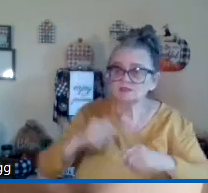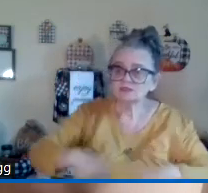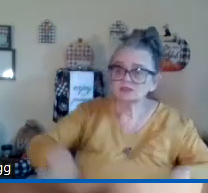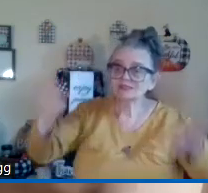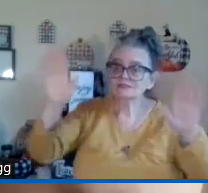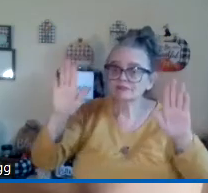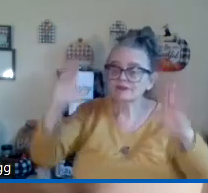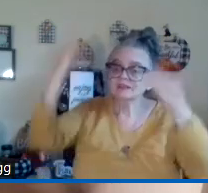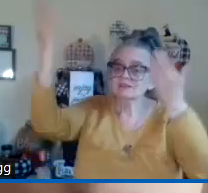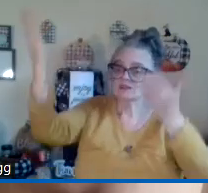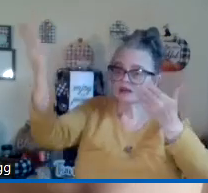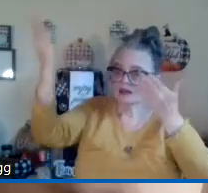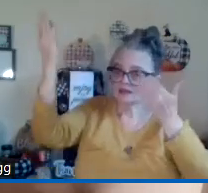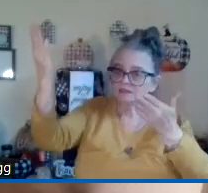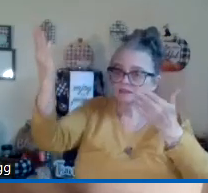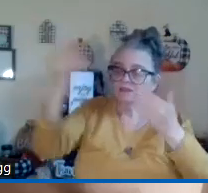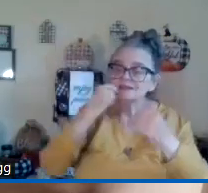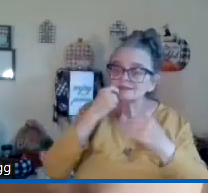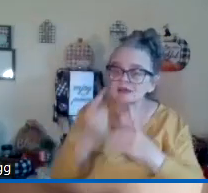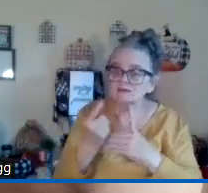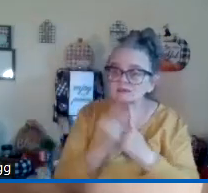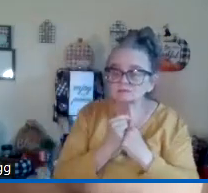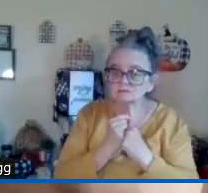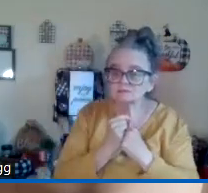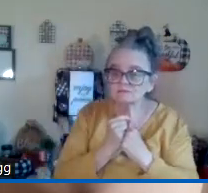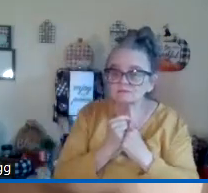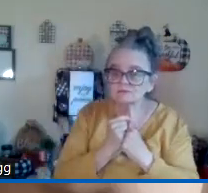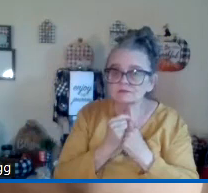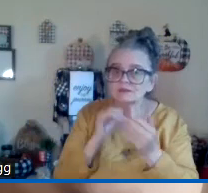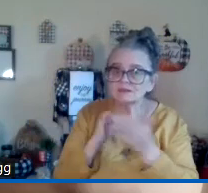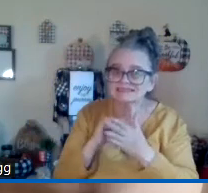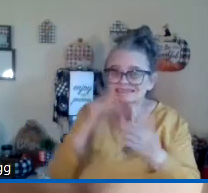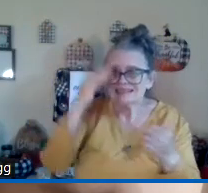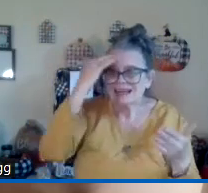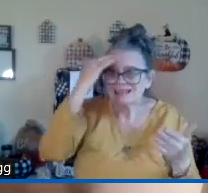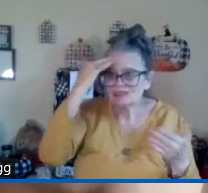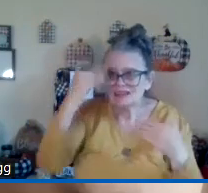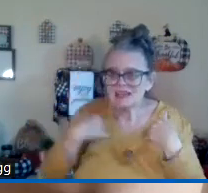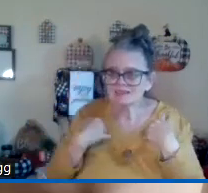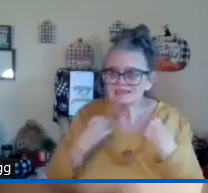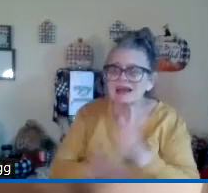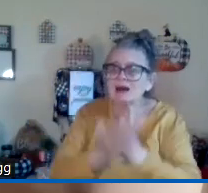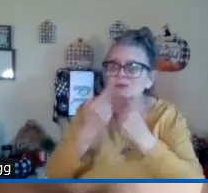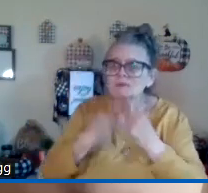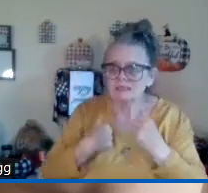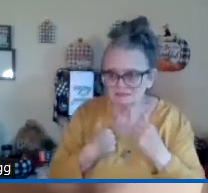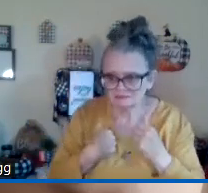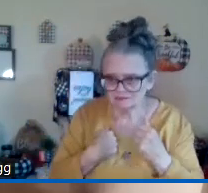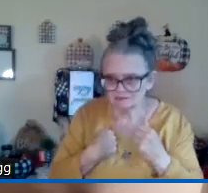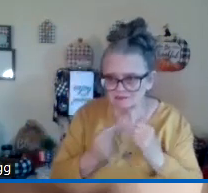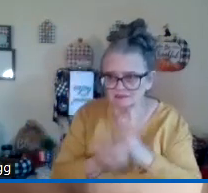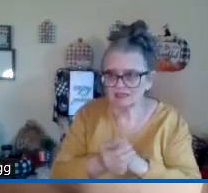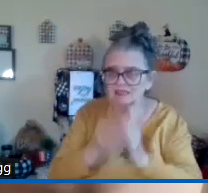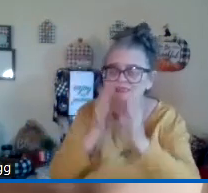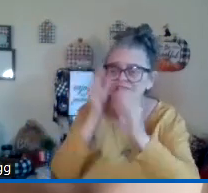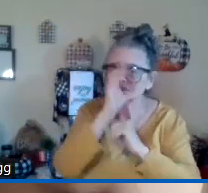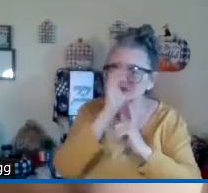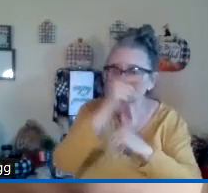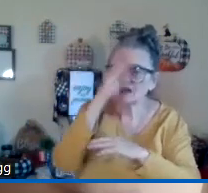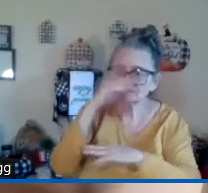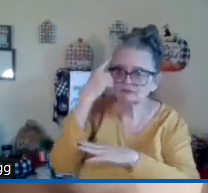we need to just confess to God and tell him that I know I have this. Help me,